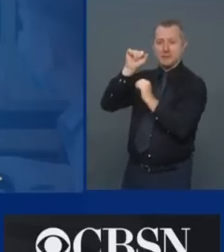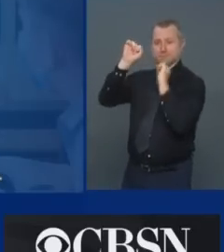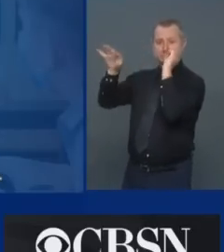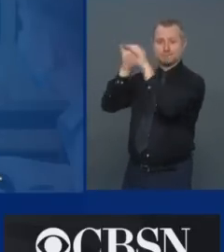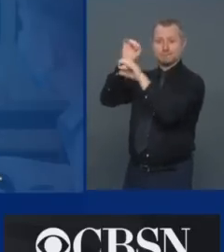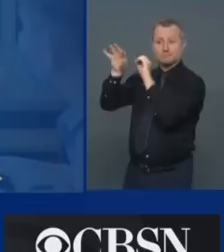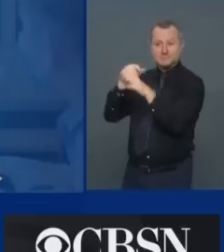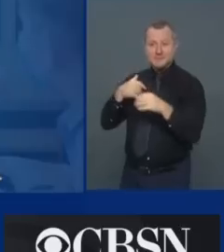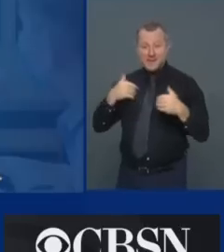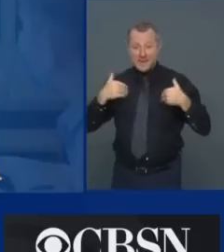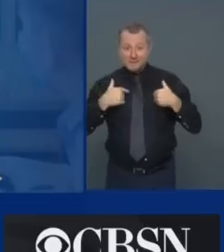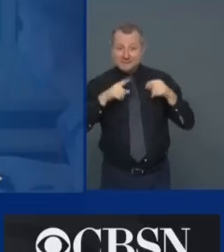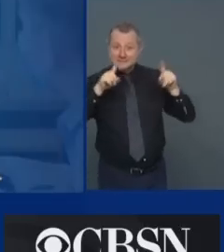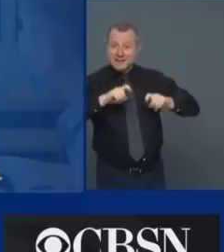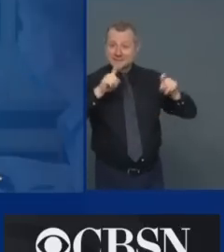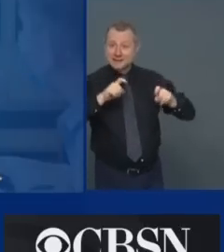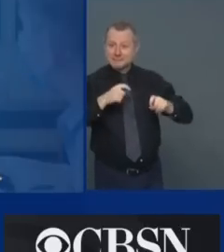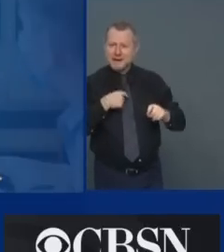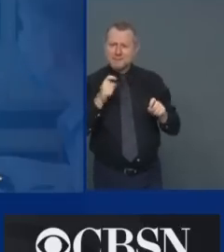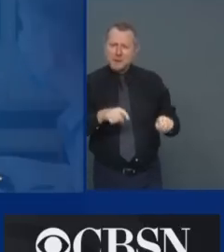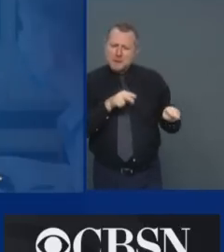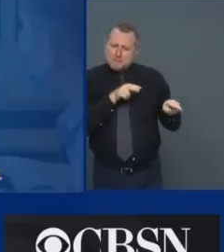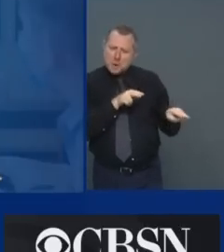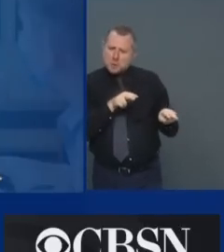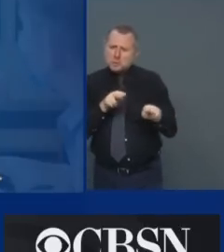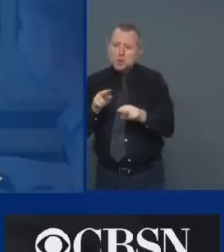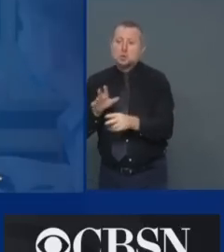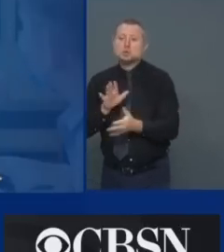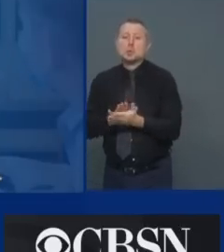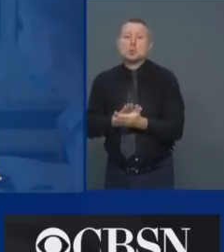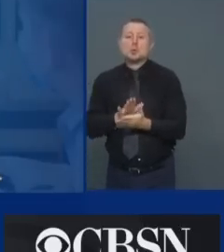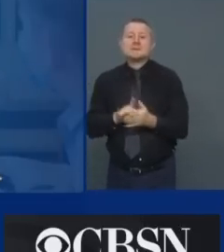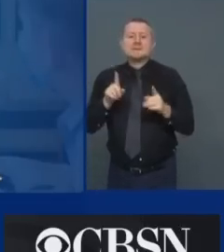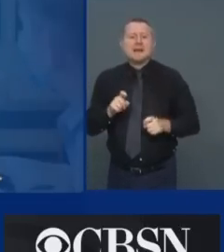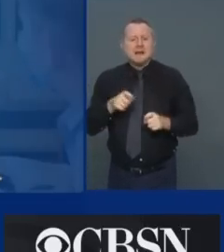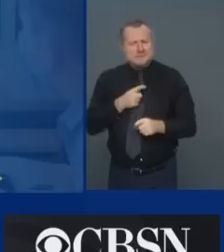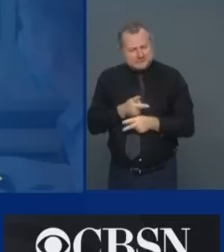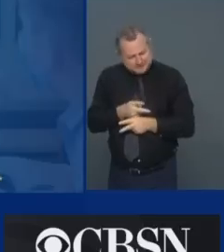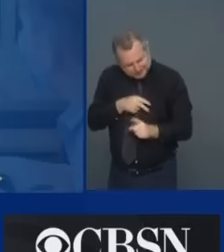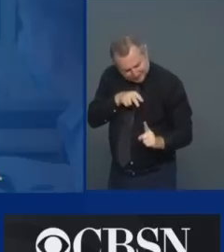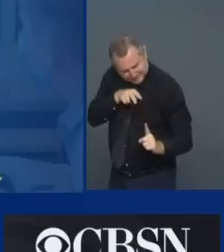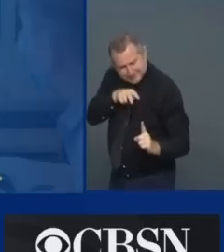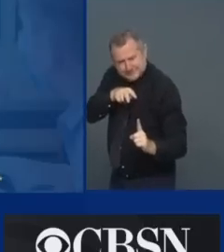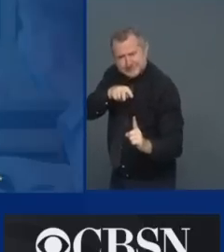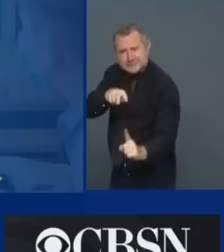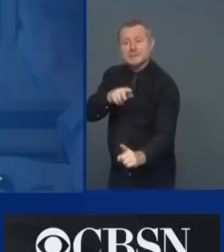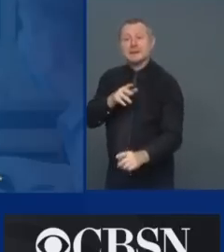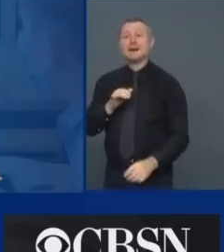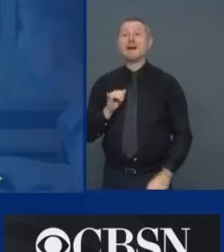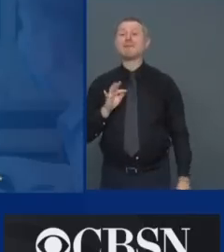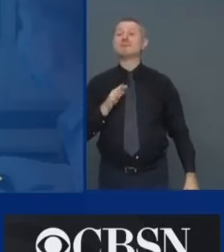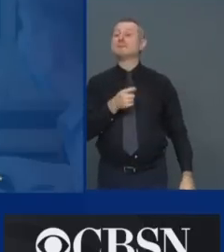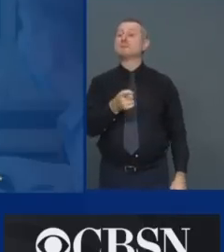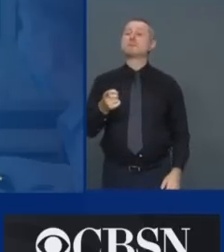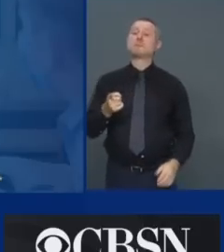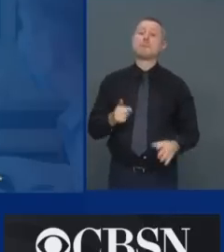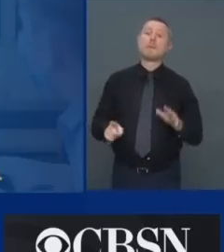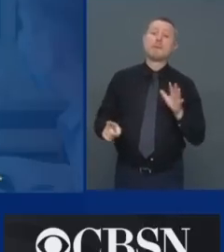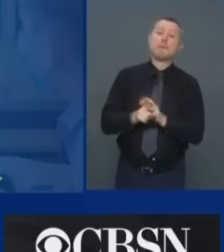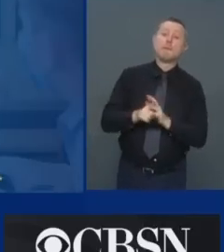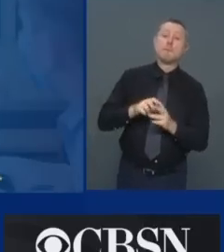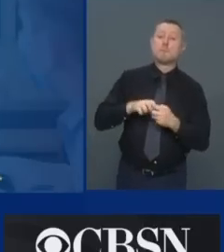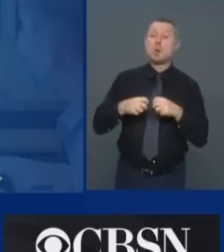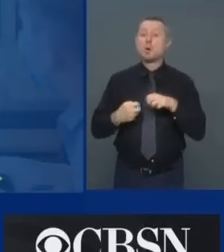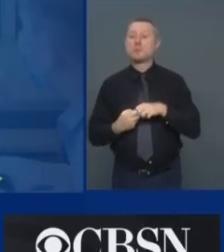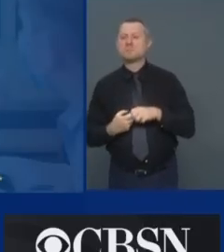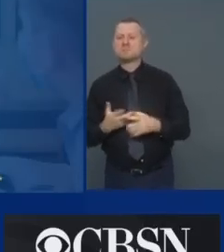Monitor the testing in schools very carefully. If you see a problem, react quickly. That's our